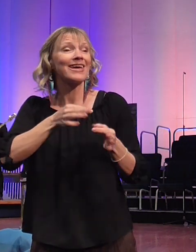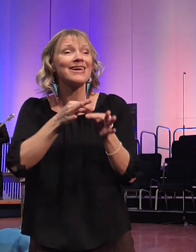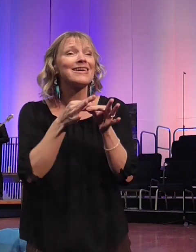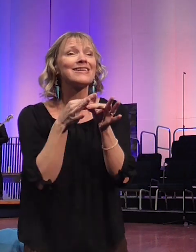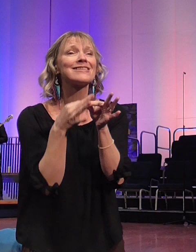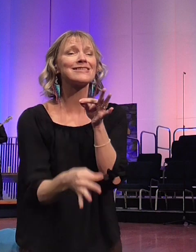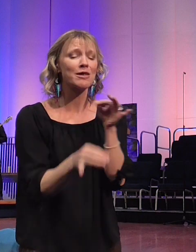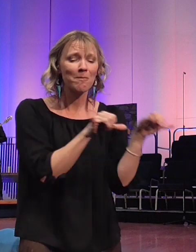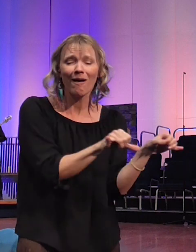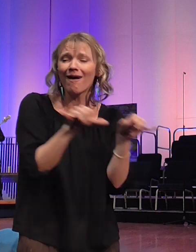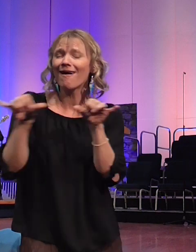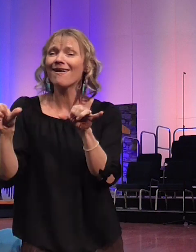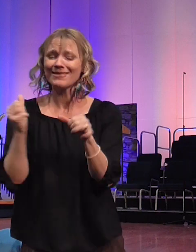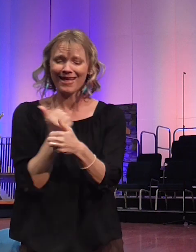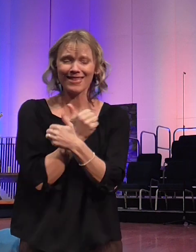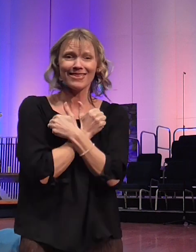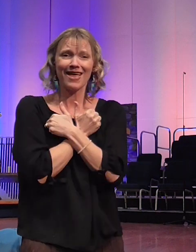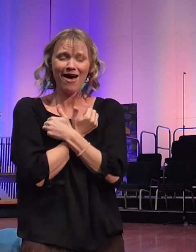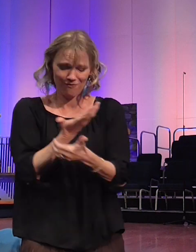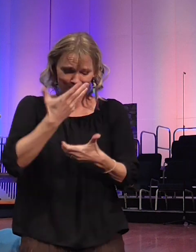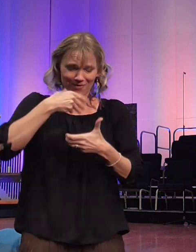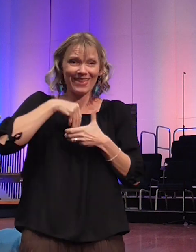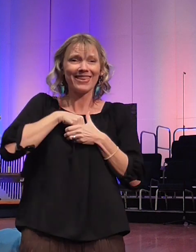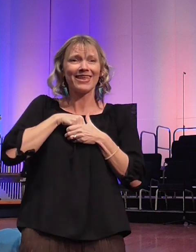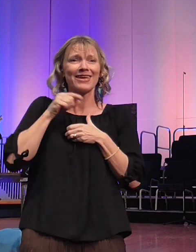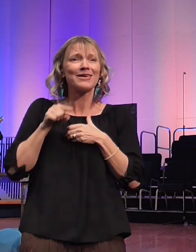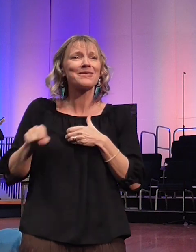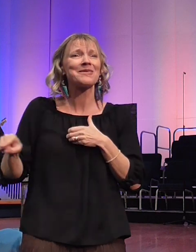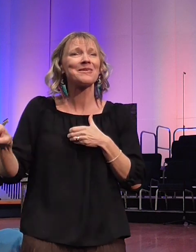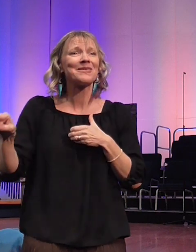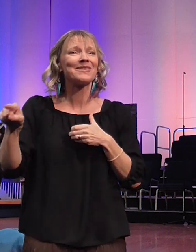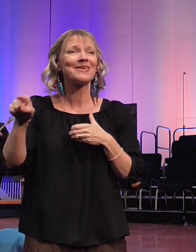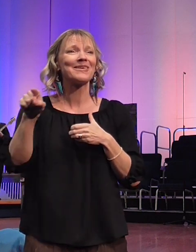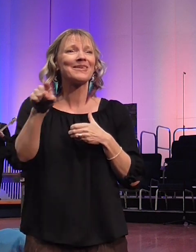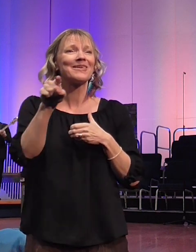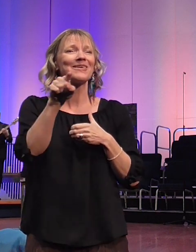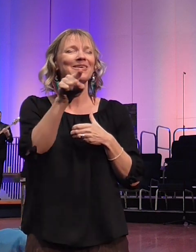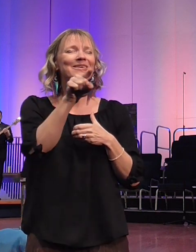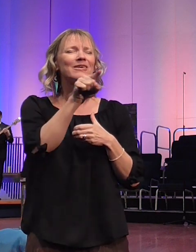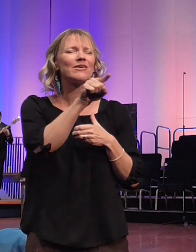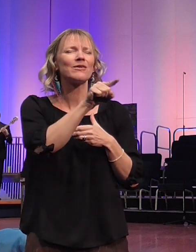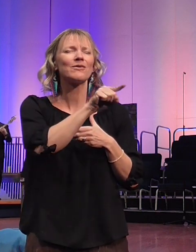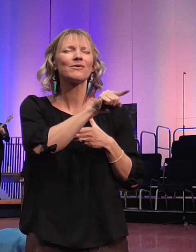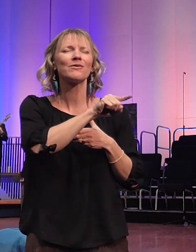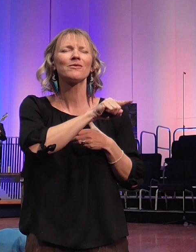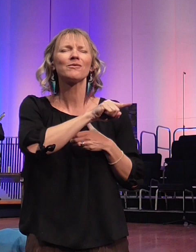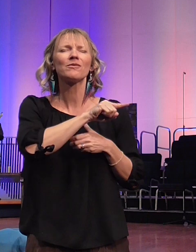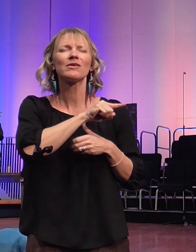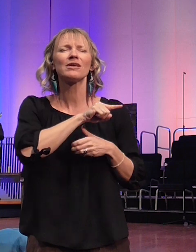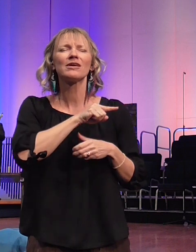the love inside of you.